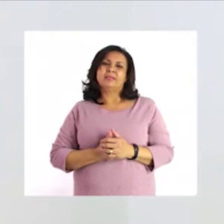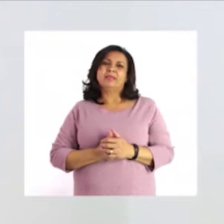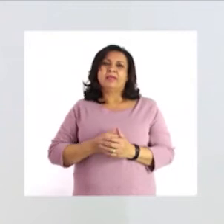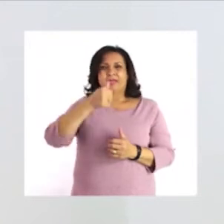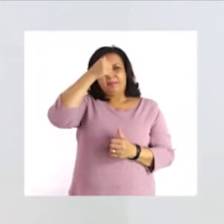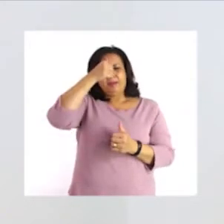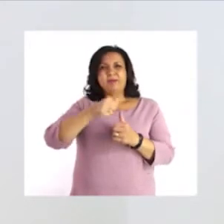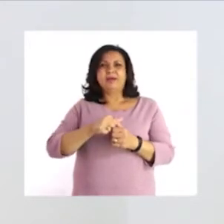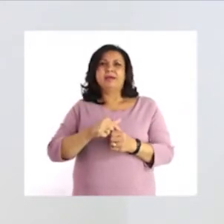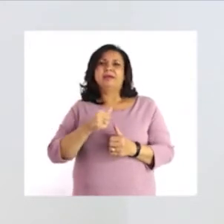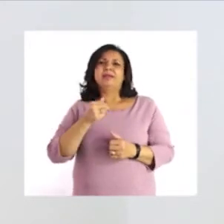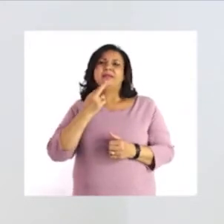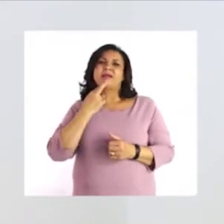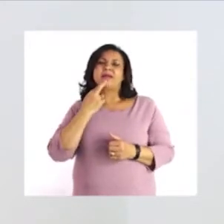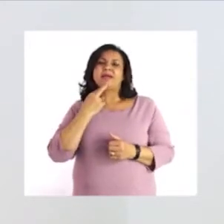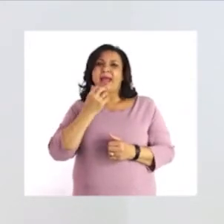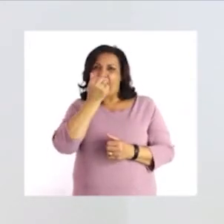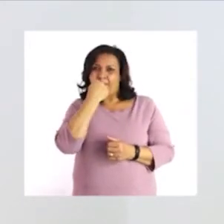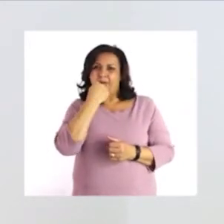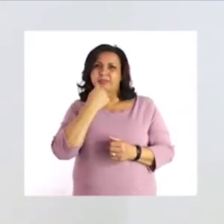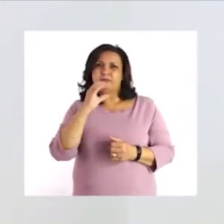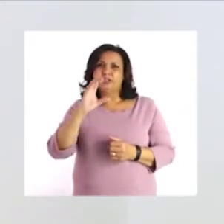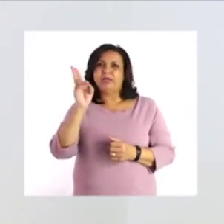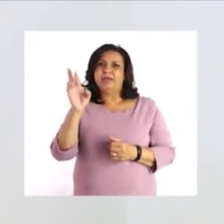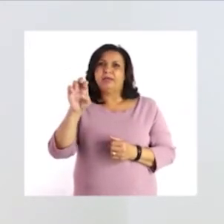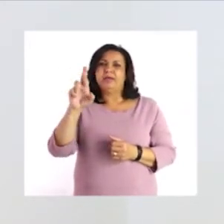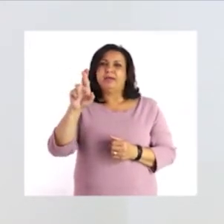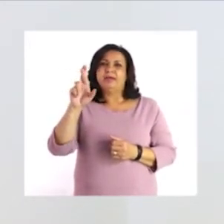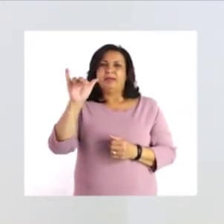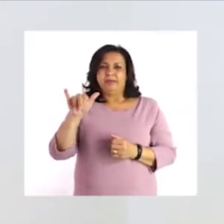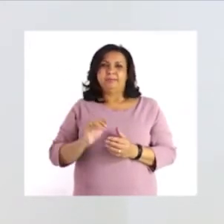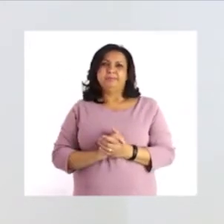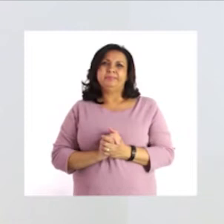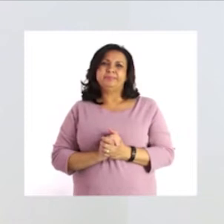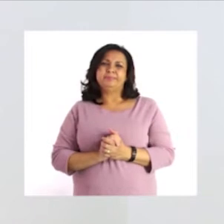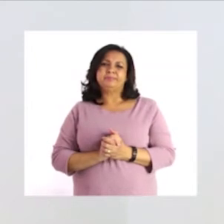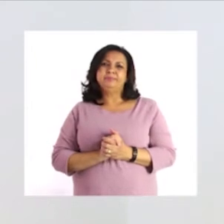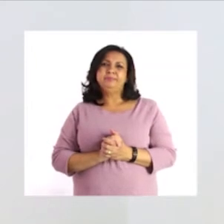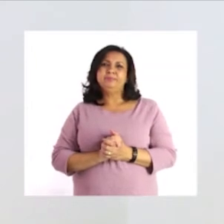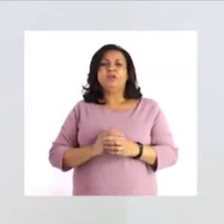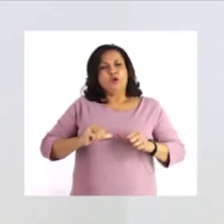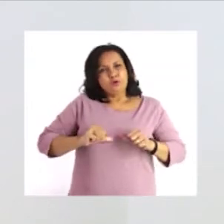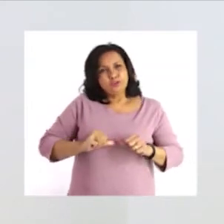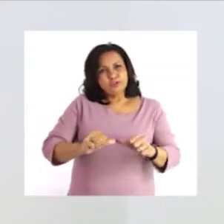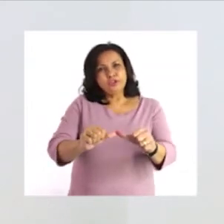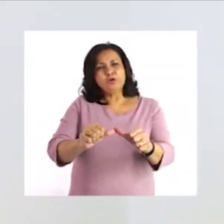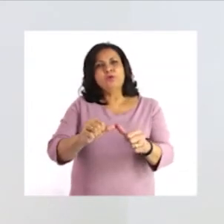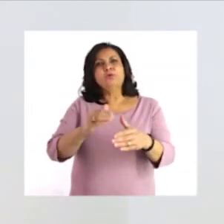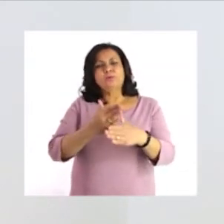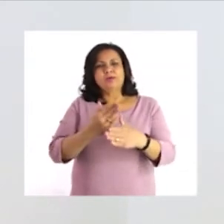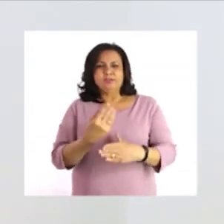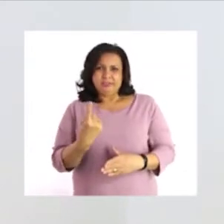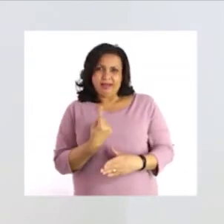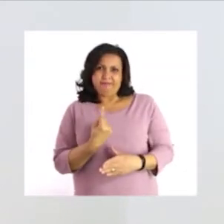or the red cherry. Well, friends, I hope you will be able to fill in your page and color in very, very